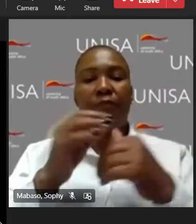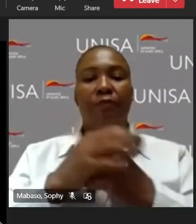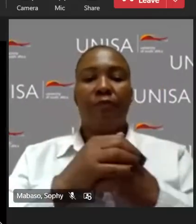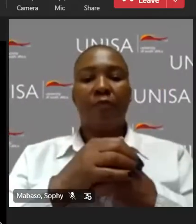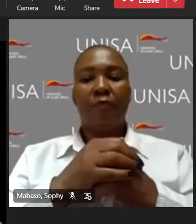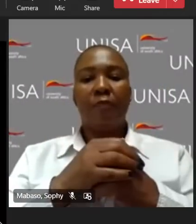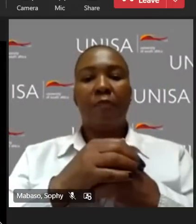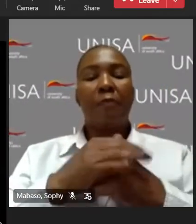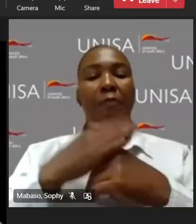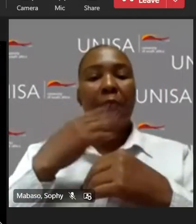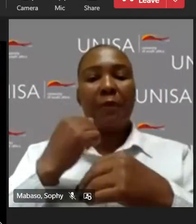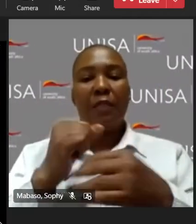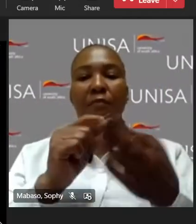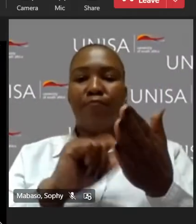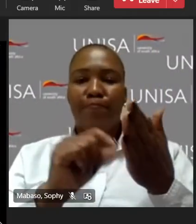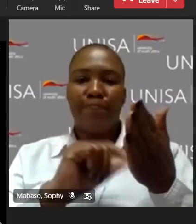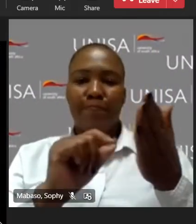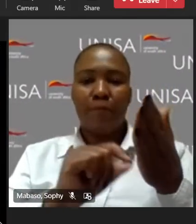the meantime.